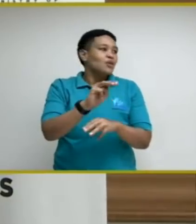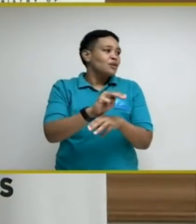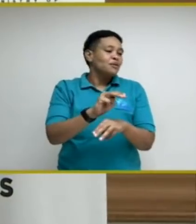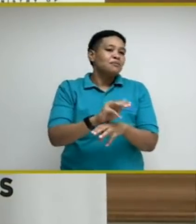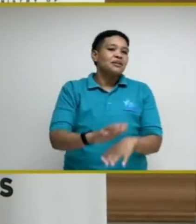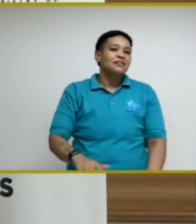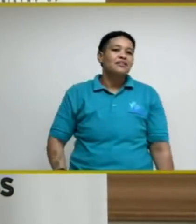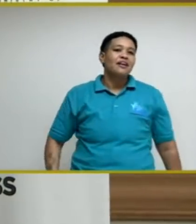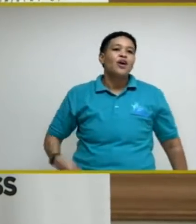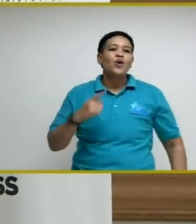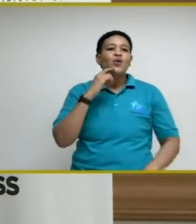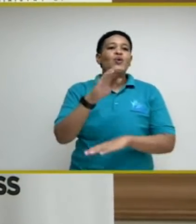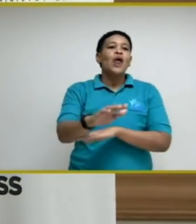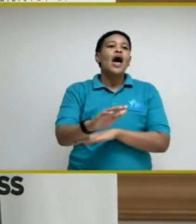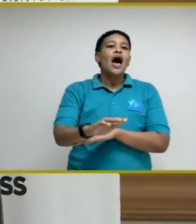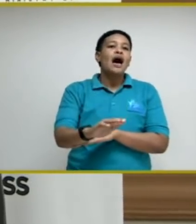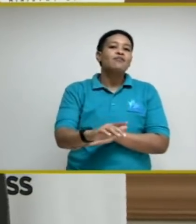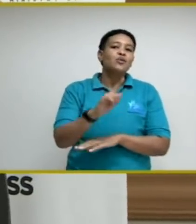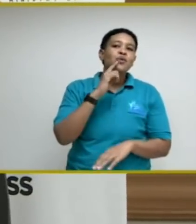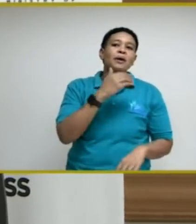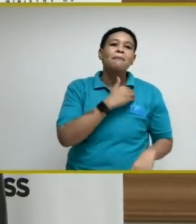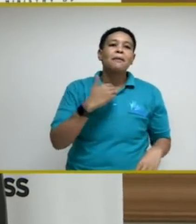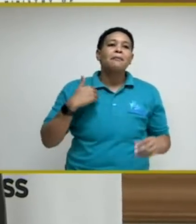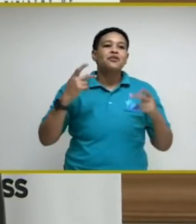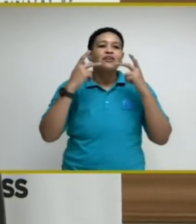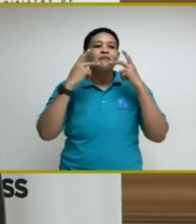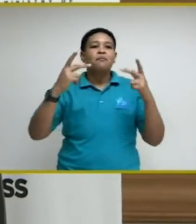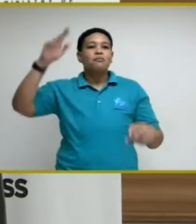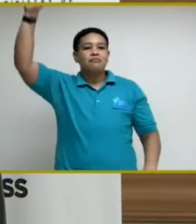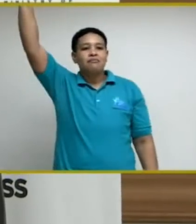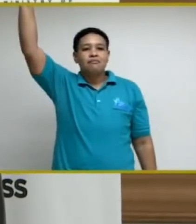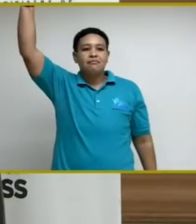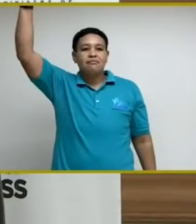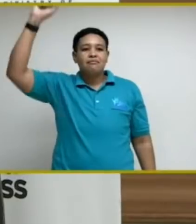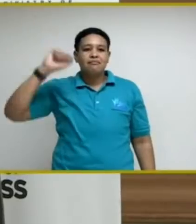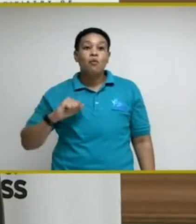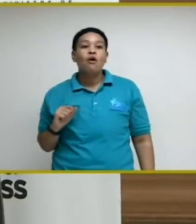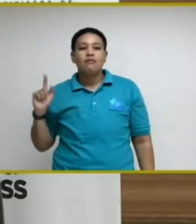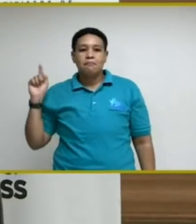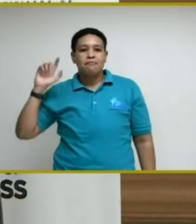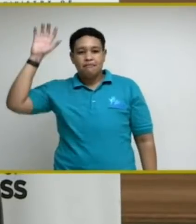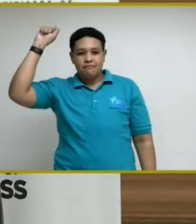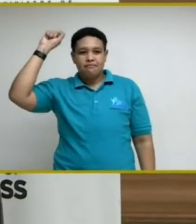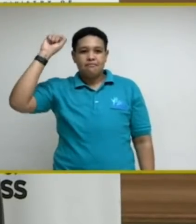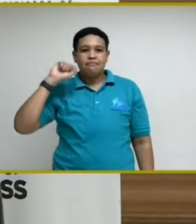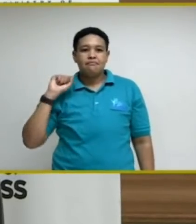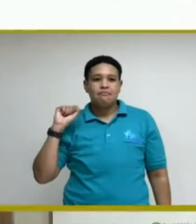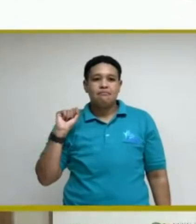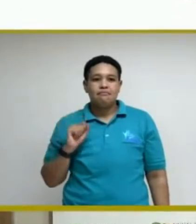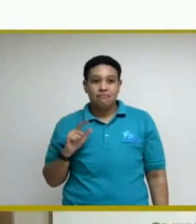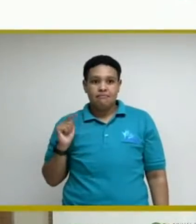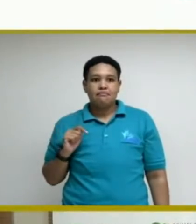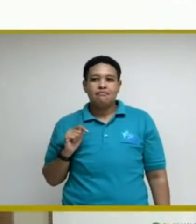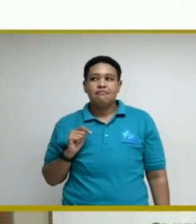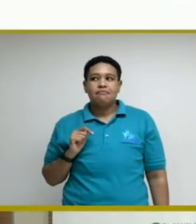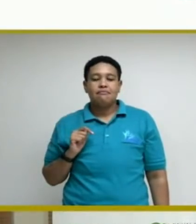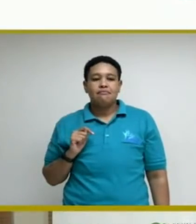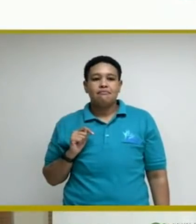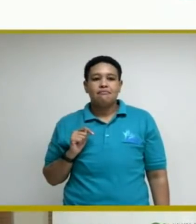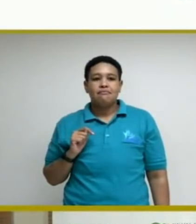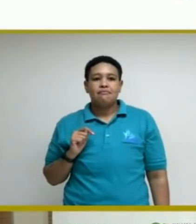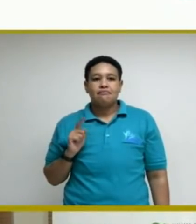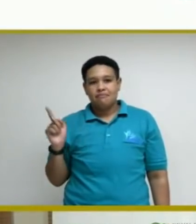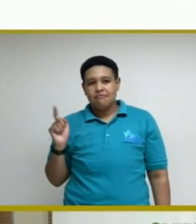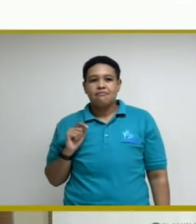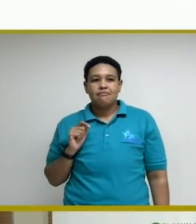Good afternoon, Minister. Good afternoon, members of the public. Just by way of information, we had been asked